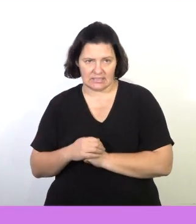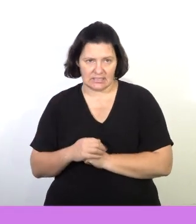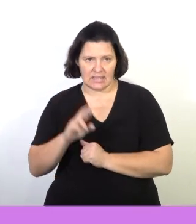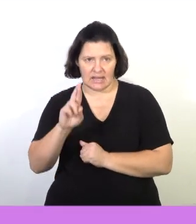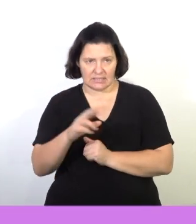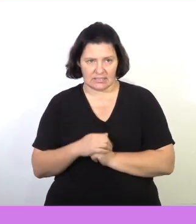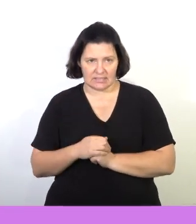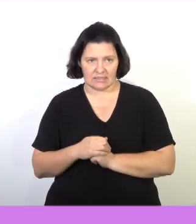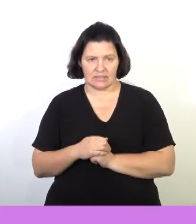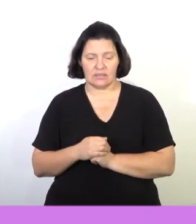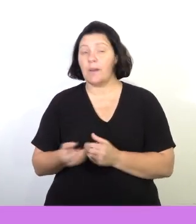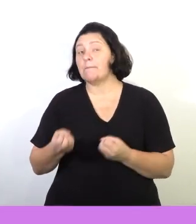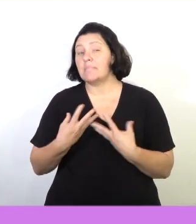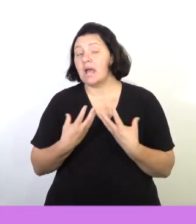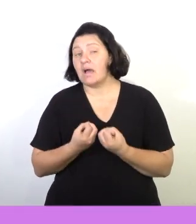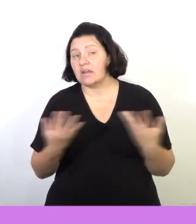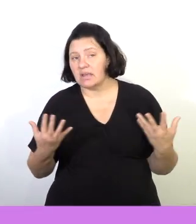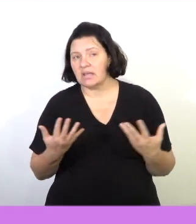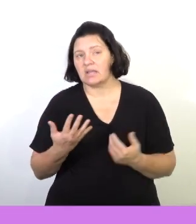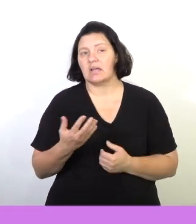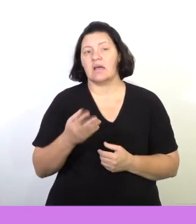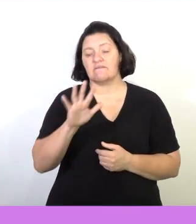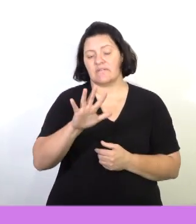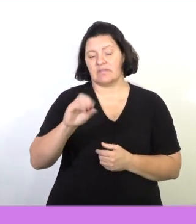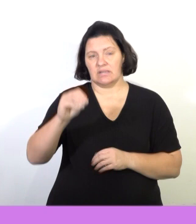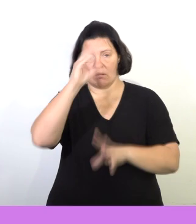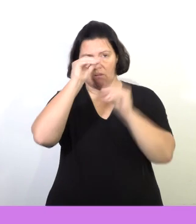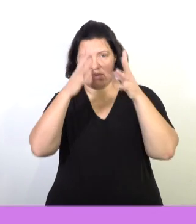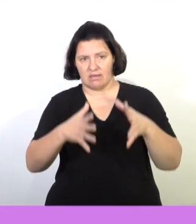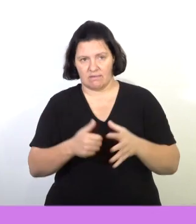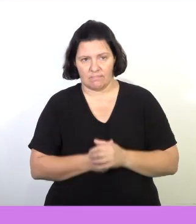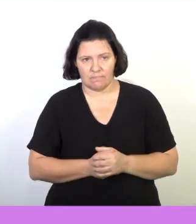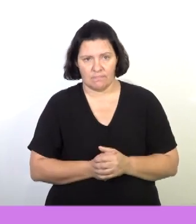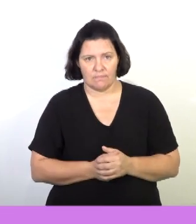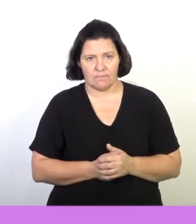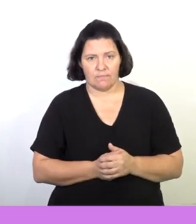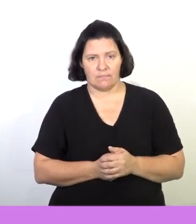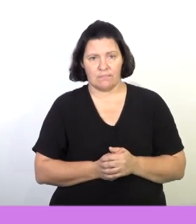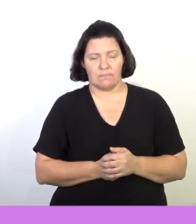3,500 divided by 70 rands, it gives us 50 learners.